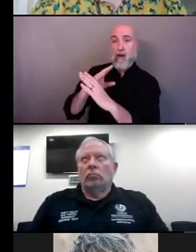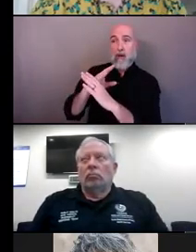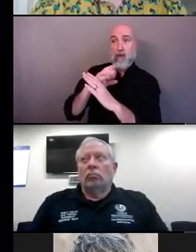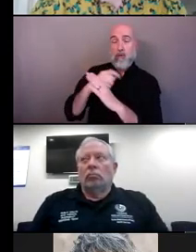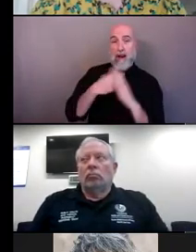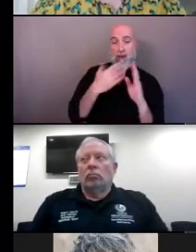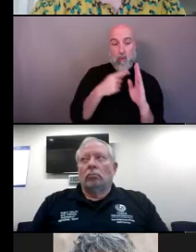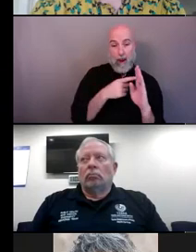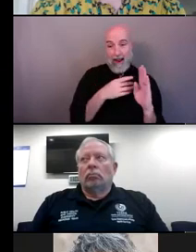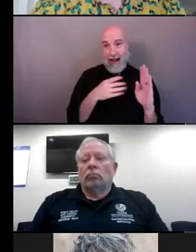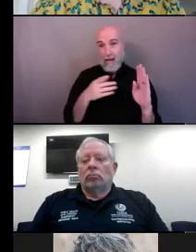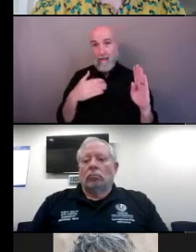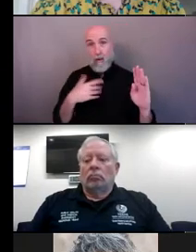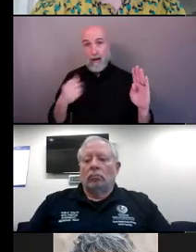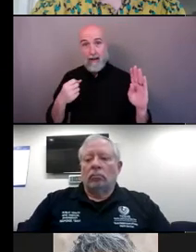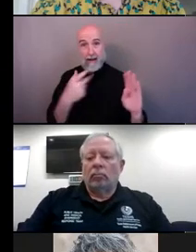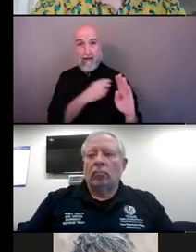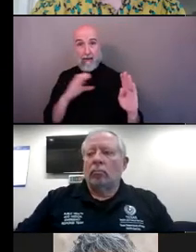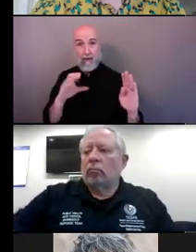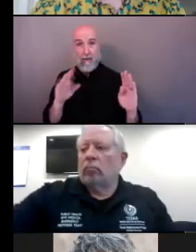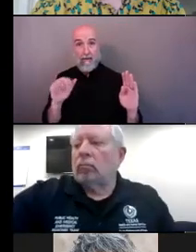the COVID vaccine?